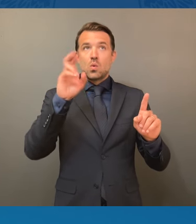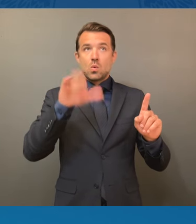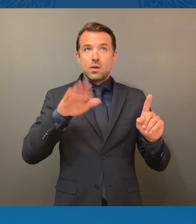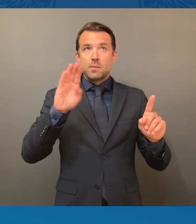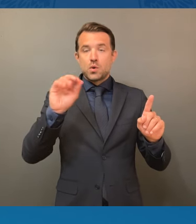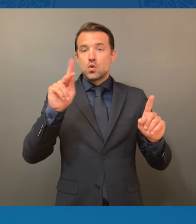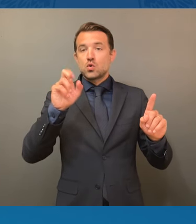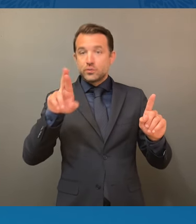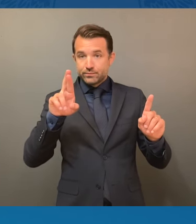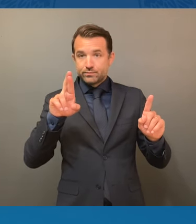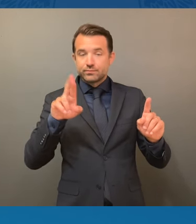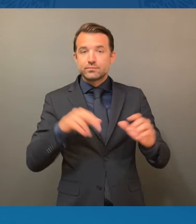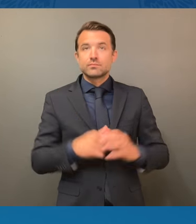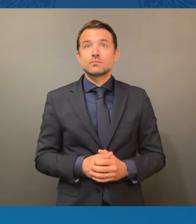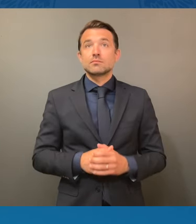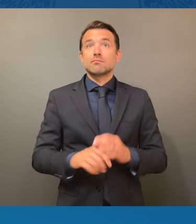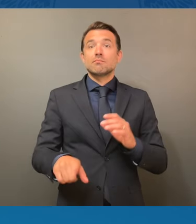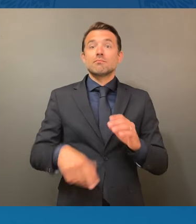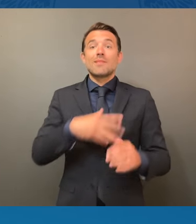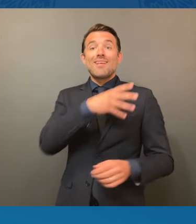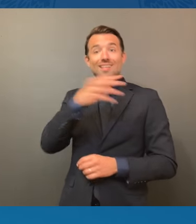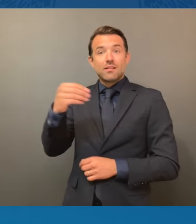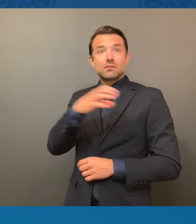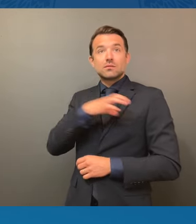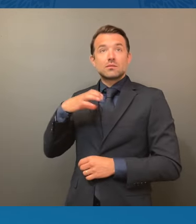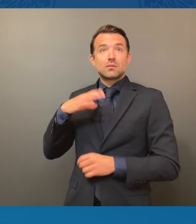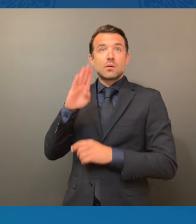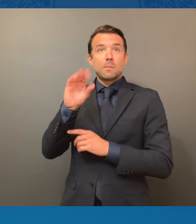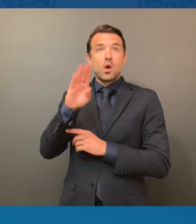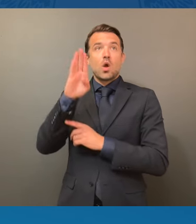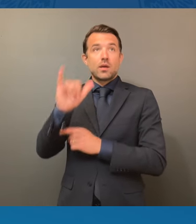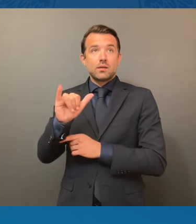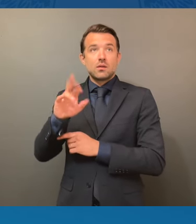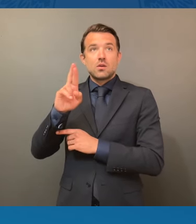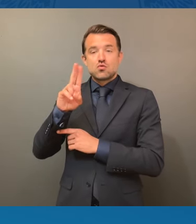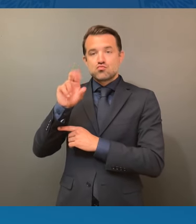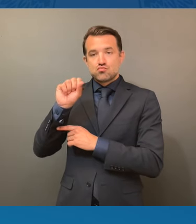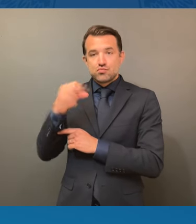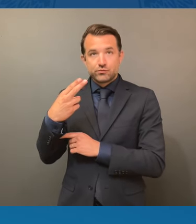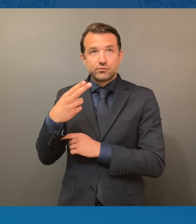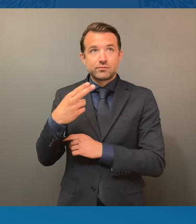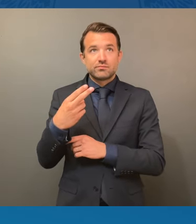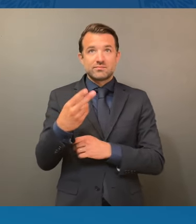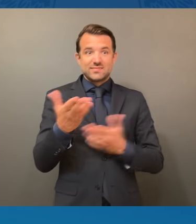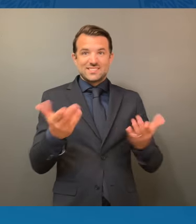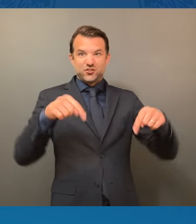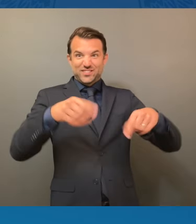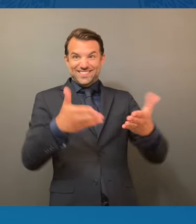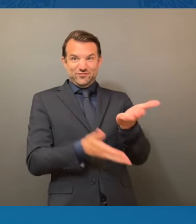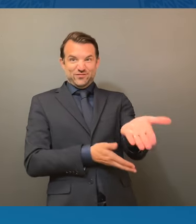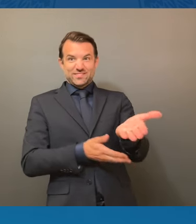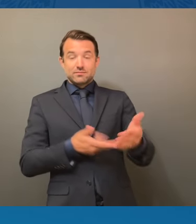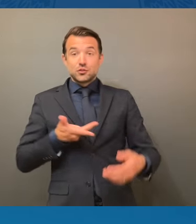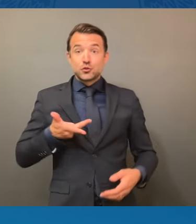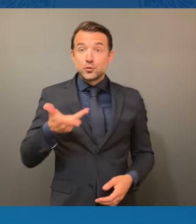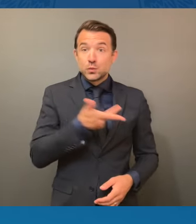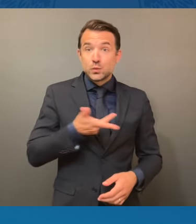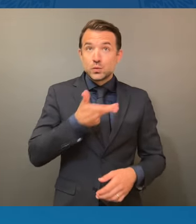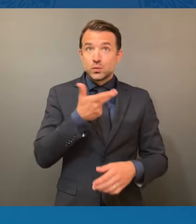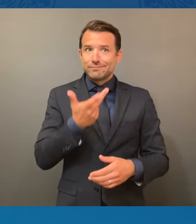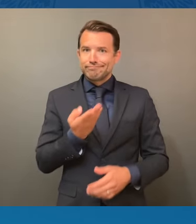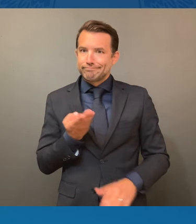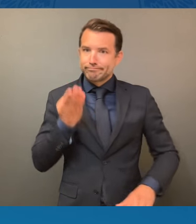and Congressman Bobby Rush, who I think is here, but has been a great leader over the years. This legislation was the result of